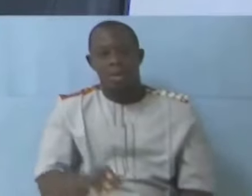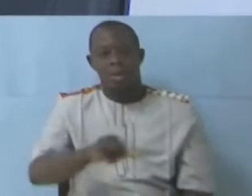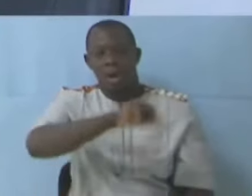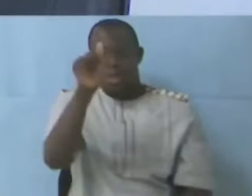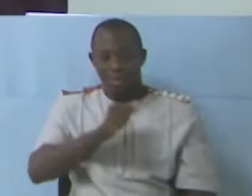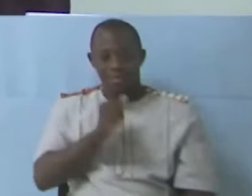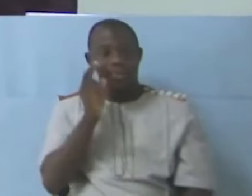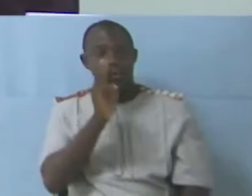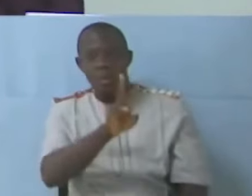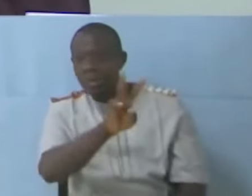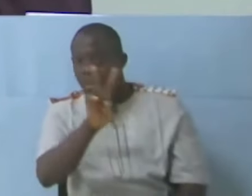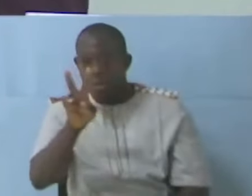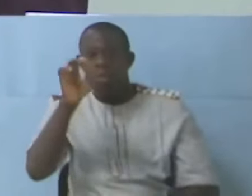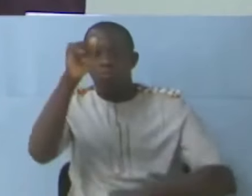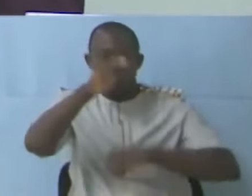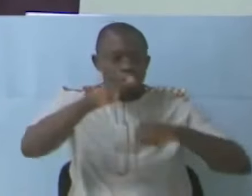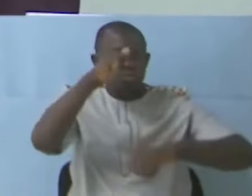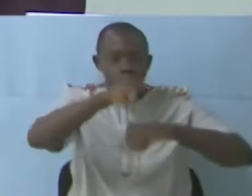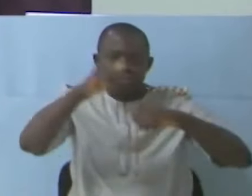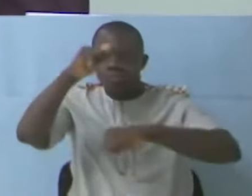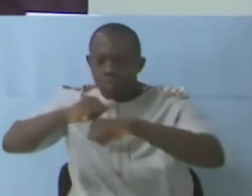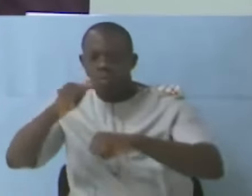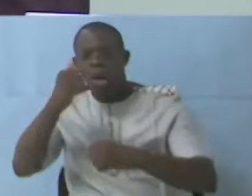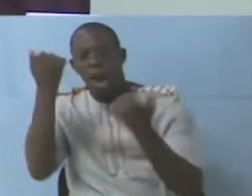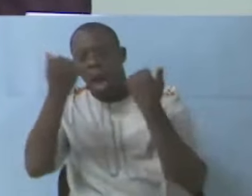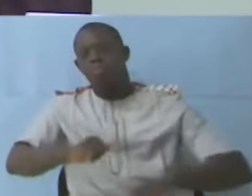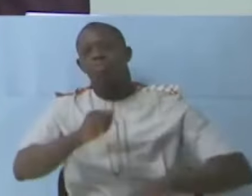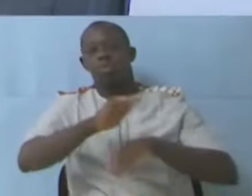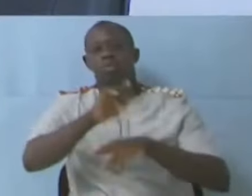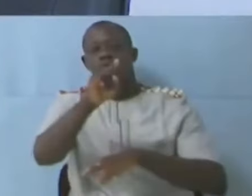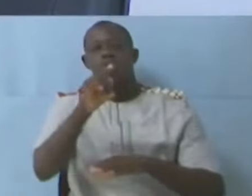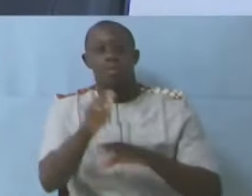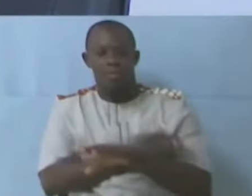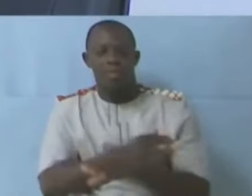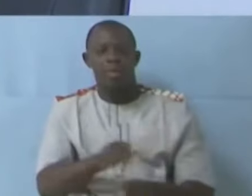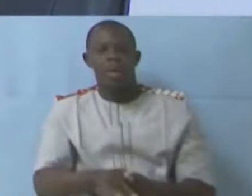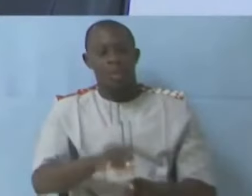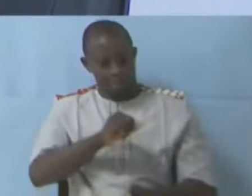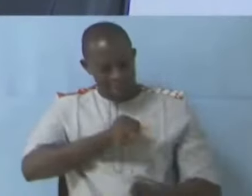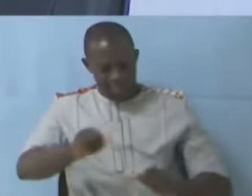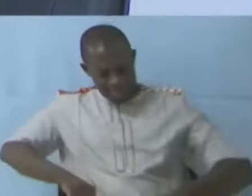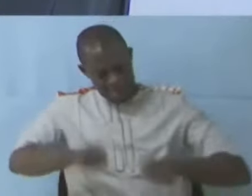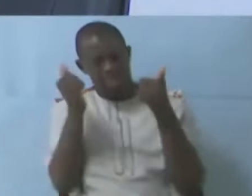the torture that you went through. He is the one who even